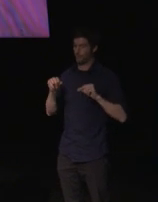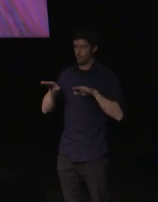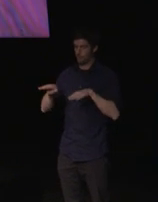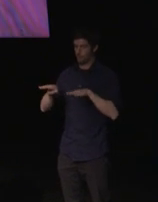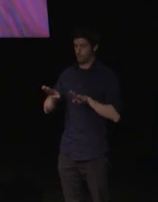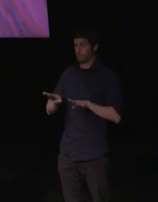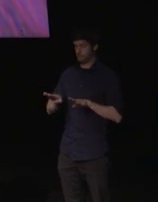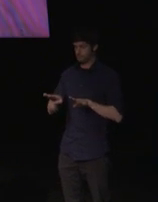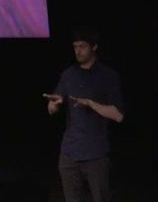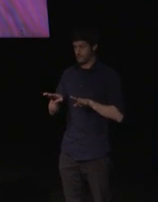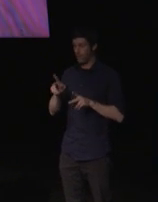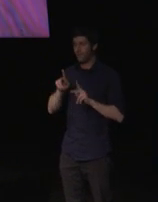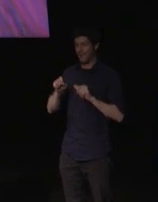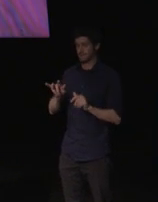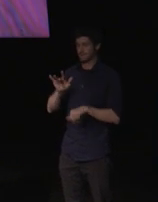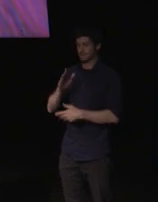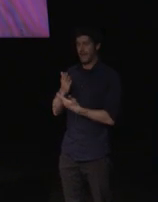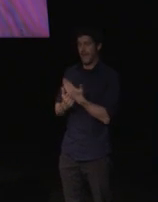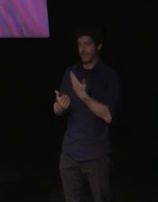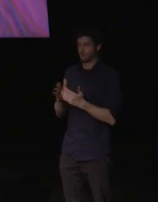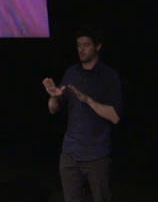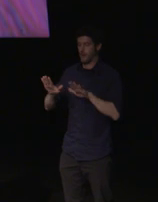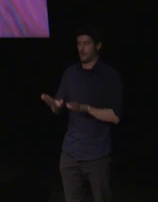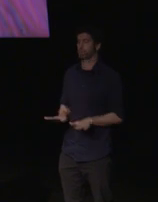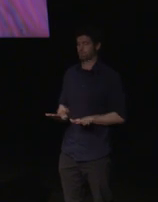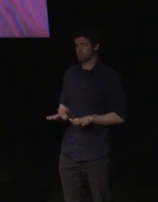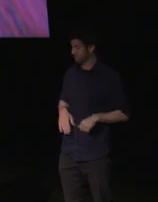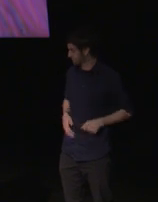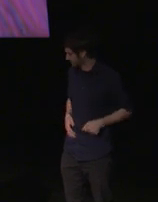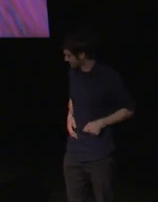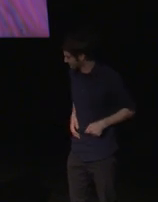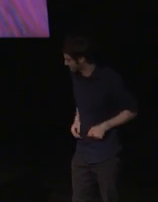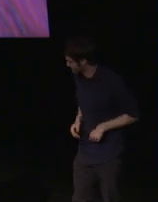So here's another PolyJet. This is actually really close